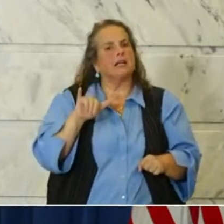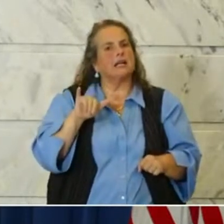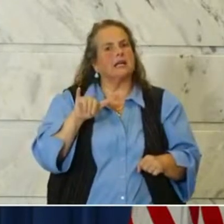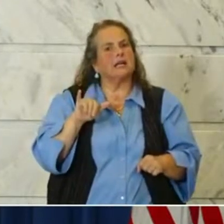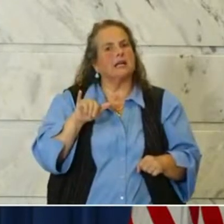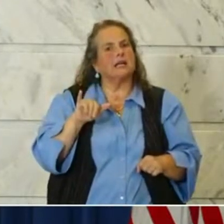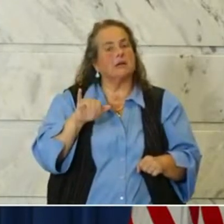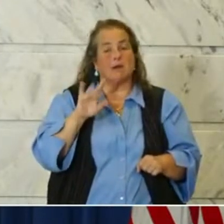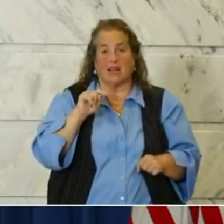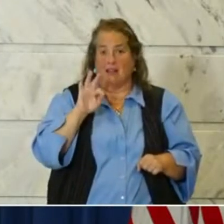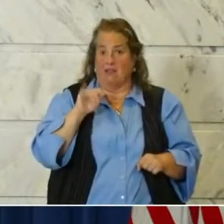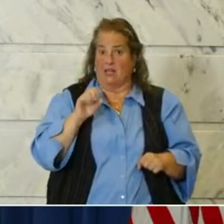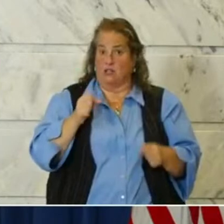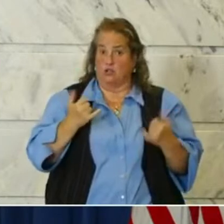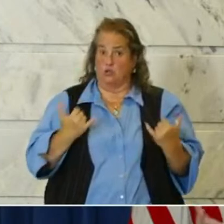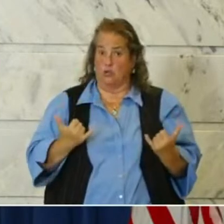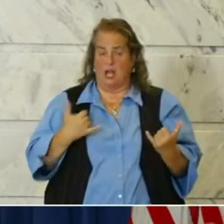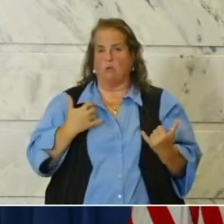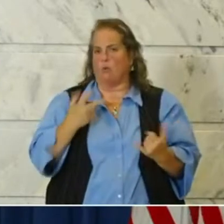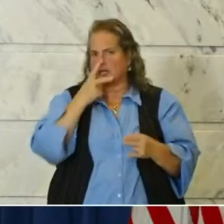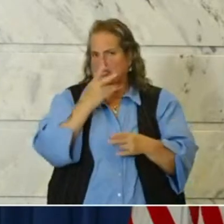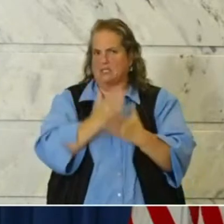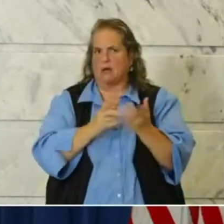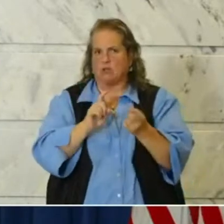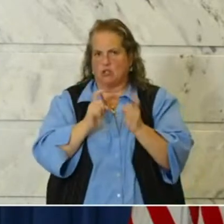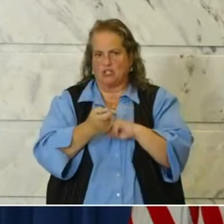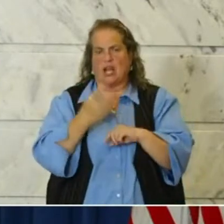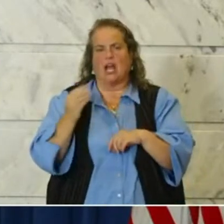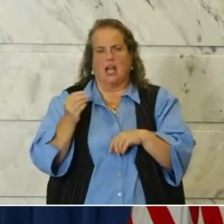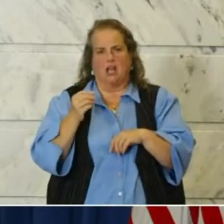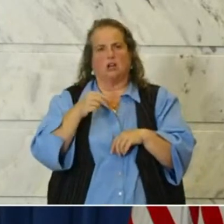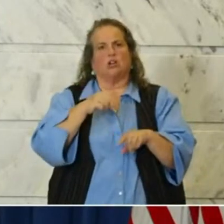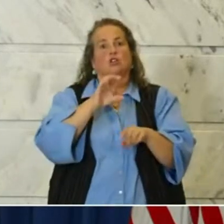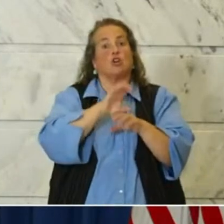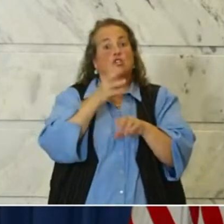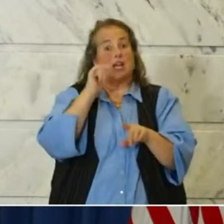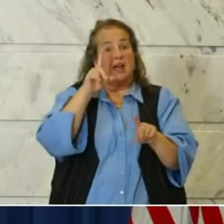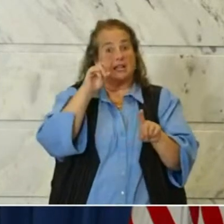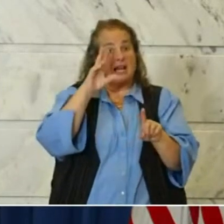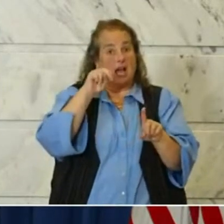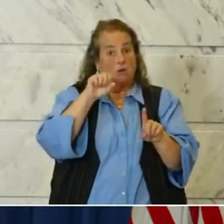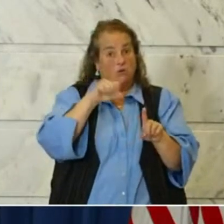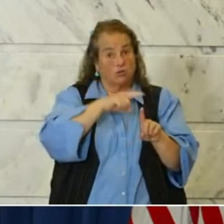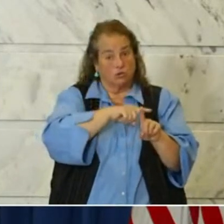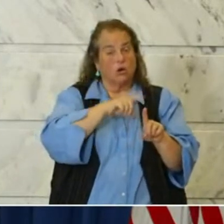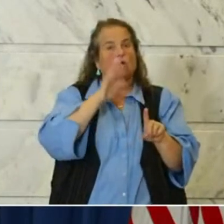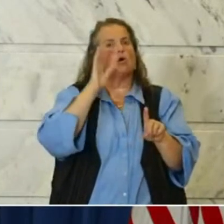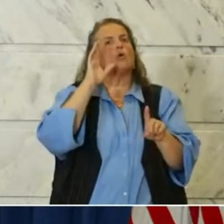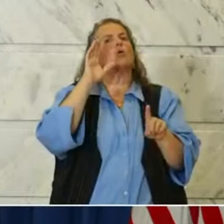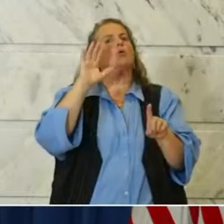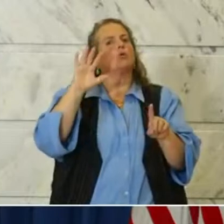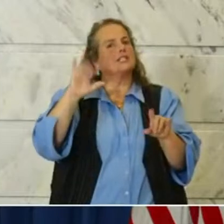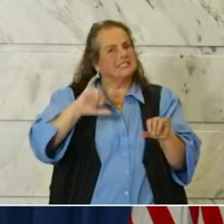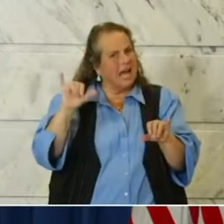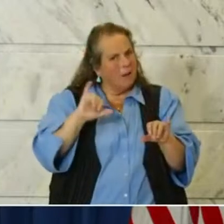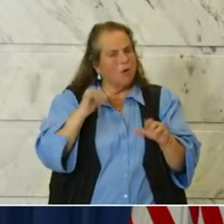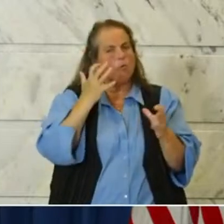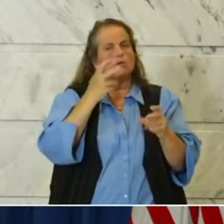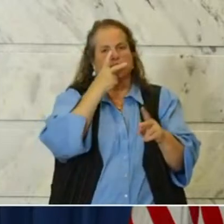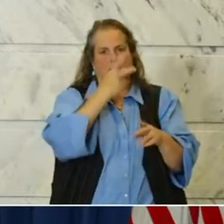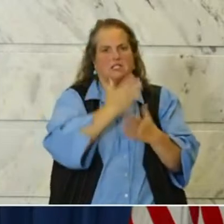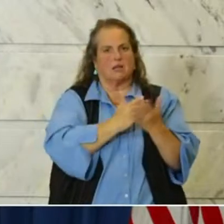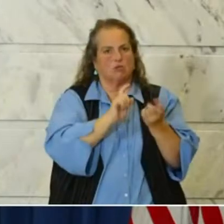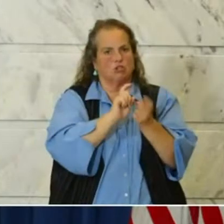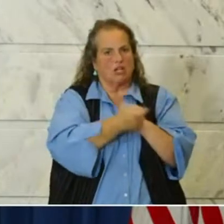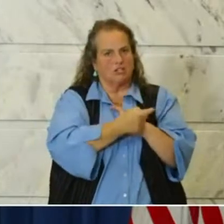I think if it were today, we'd want to see some changes, and I think Churchill Downs would too. What we do want to see is where we are a week from